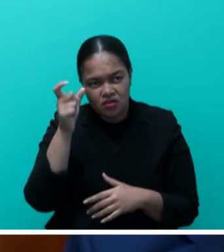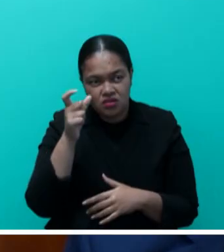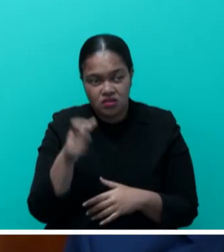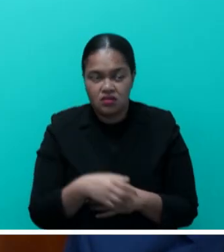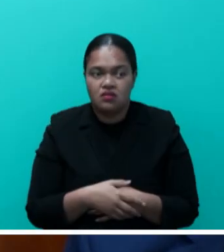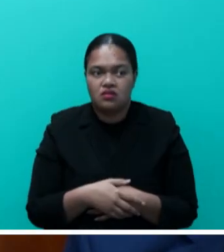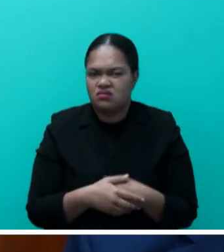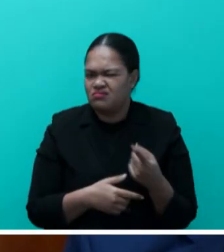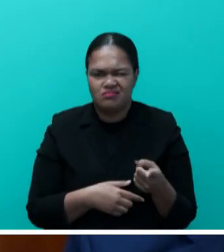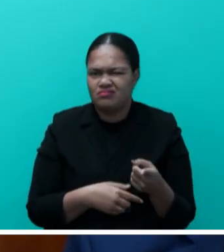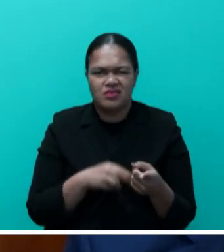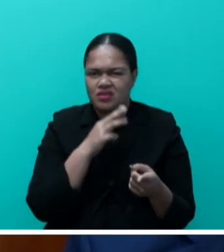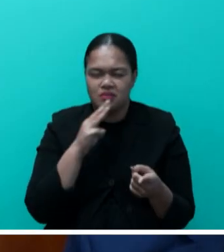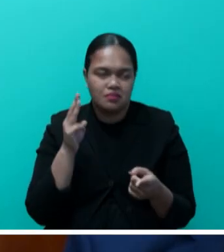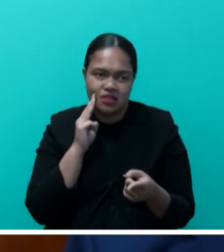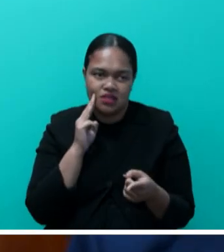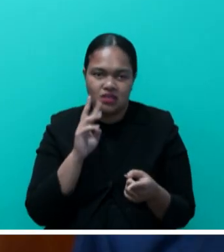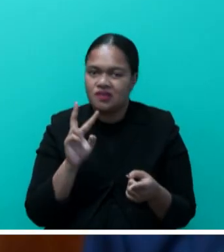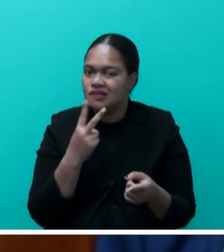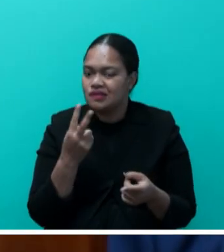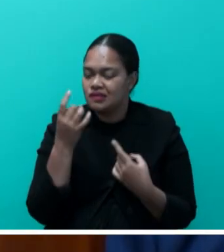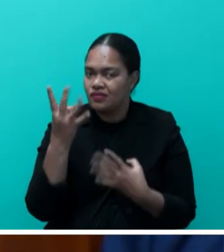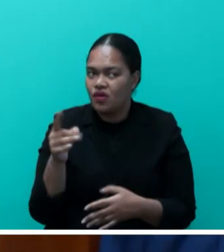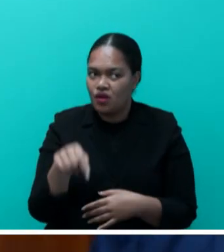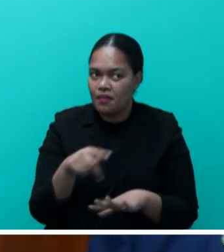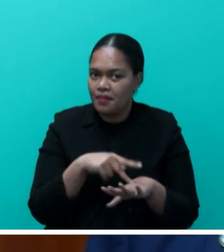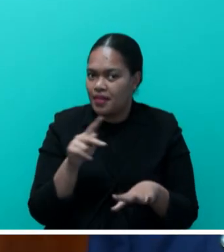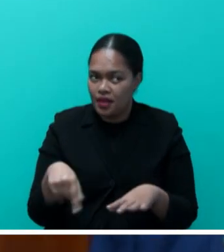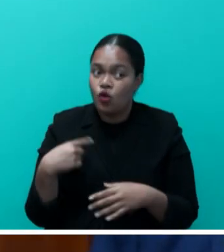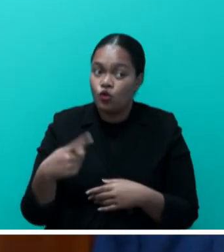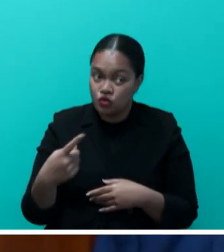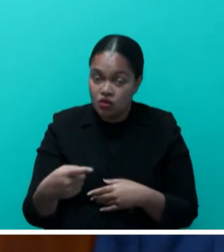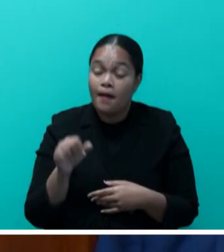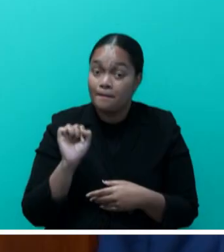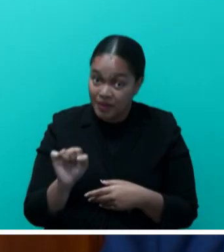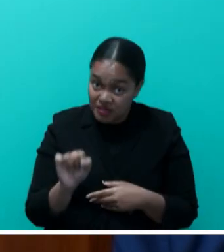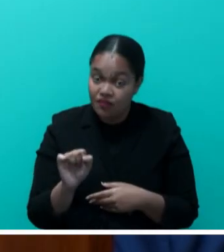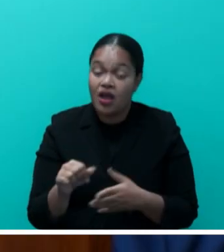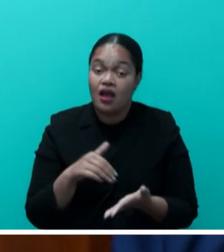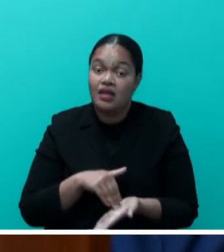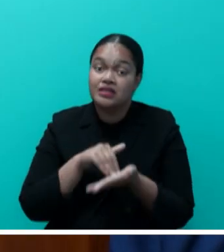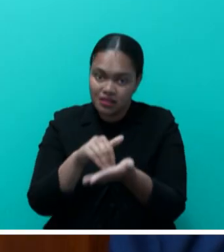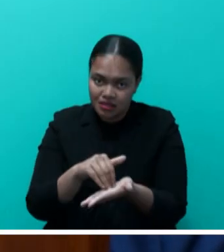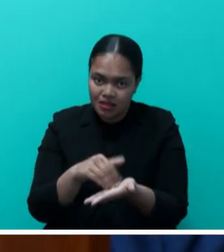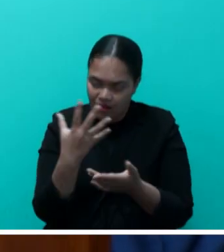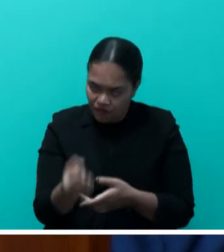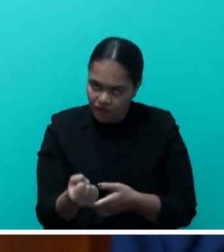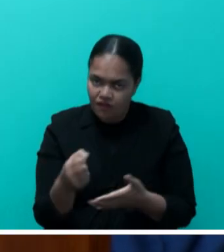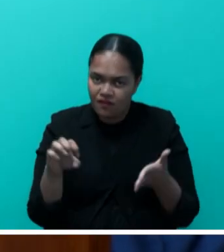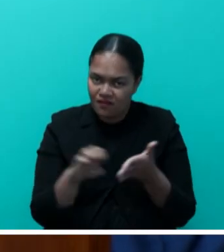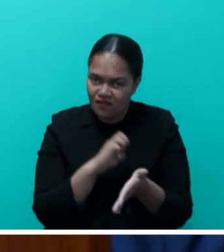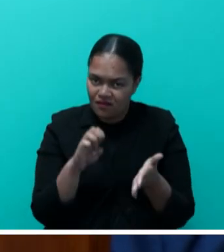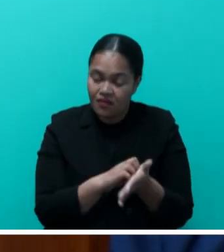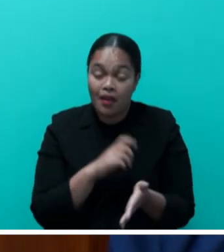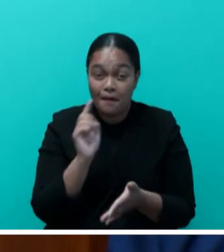it, I think she's been misinforming the House. They continue to be on bus fare assistance. Now, the